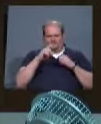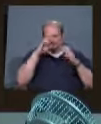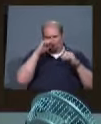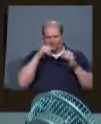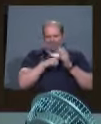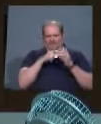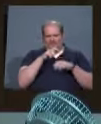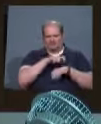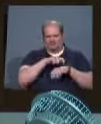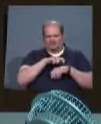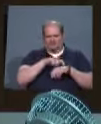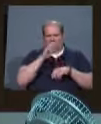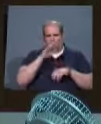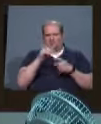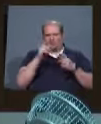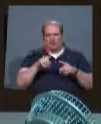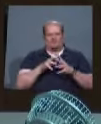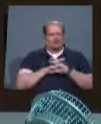around it'll happen.